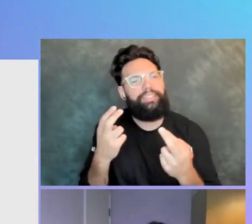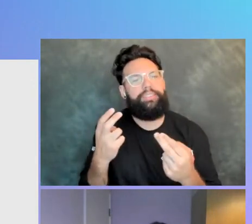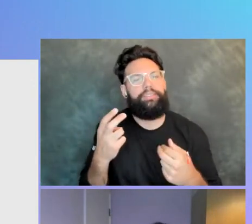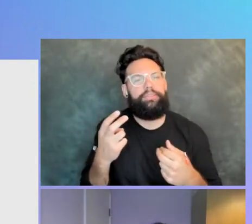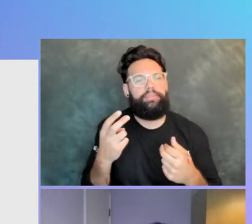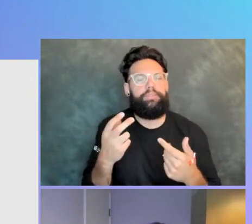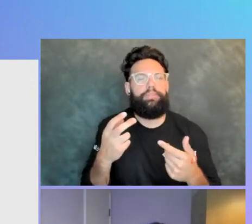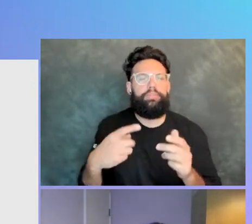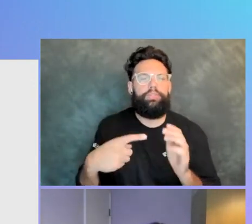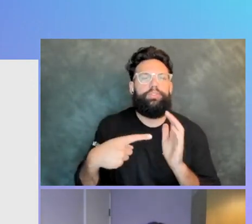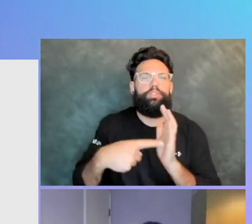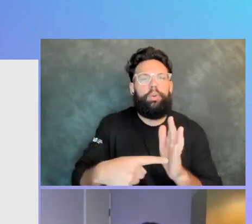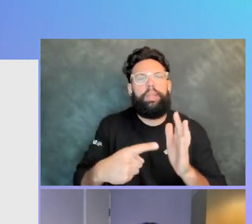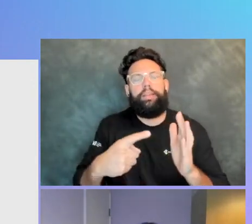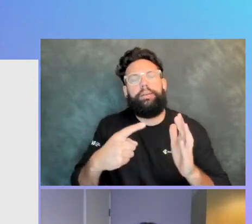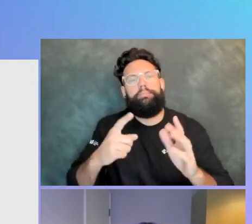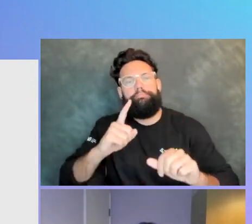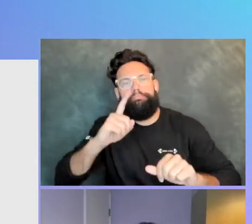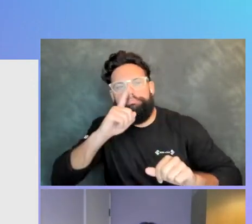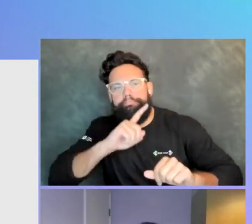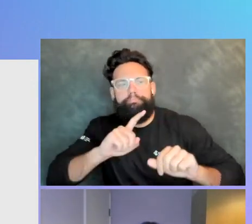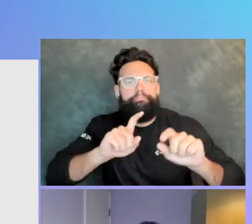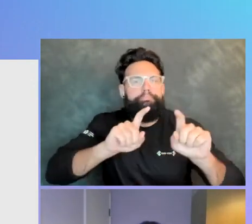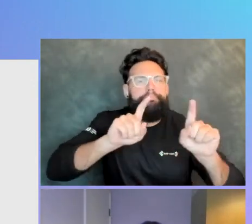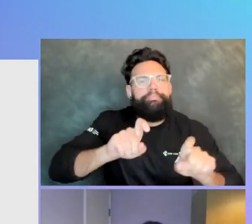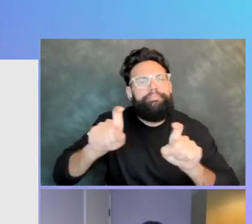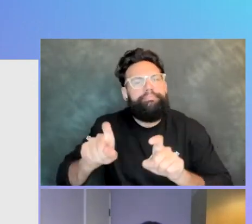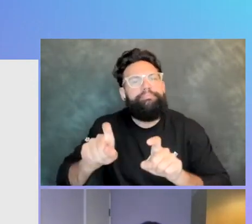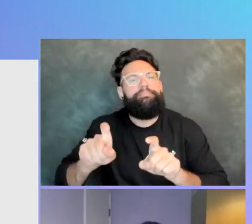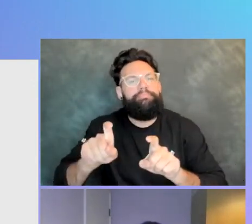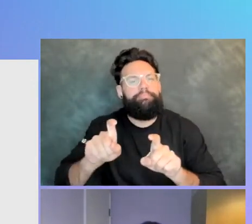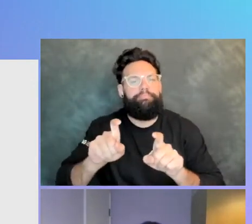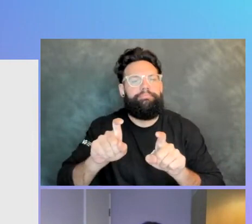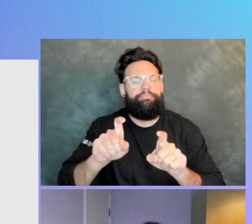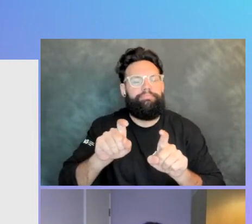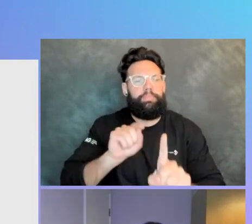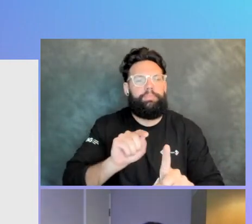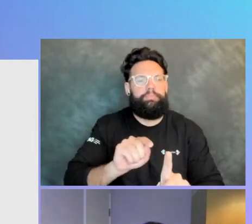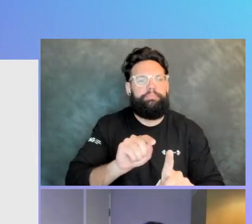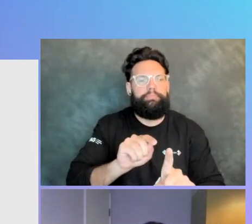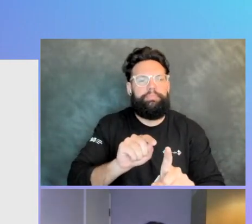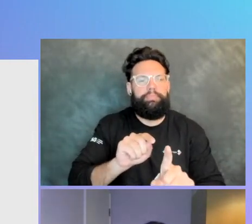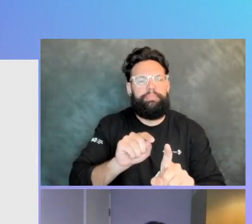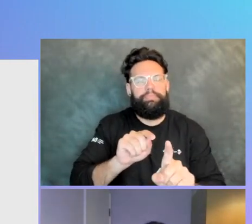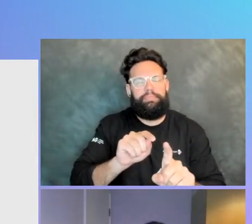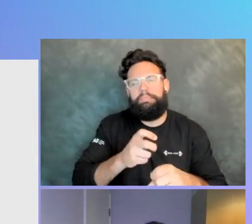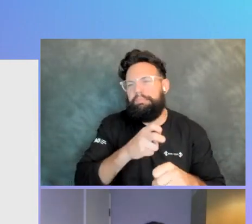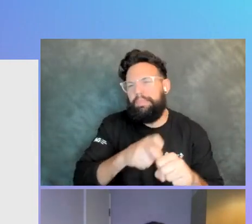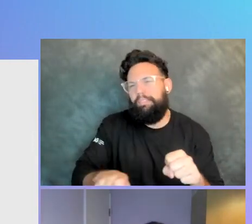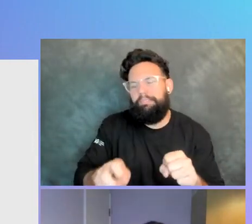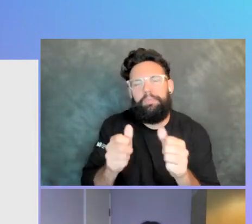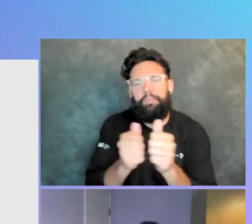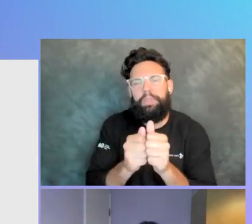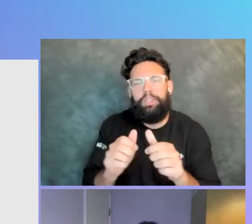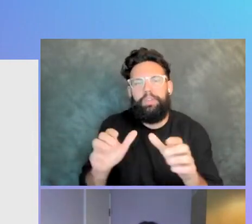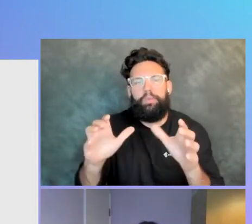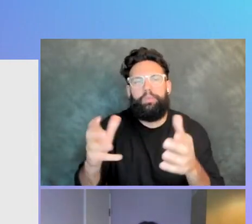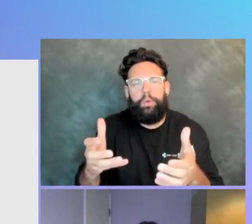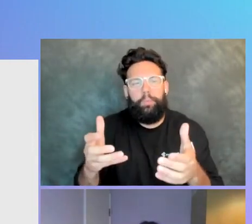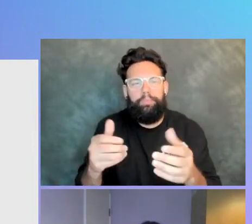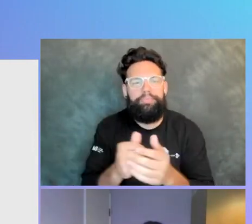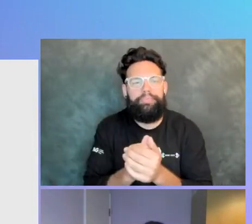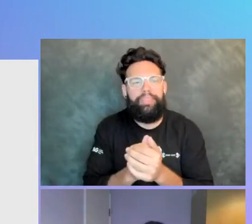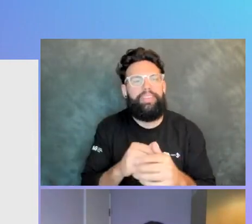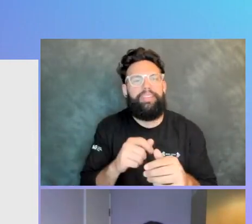group can be challenging unless that prototype has already been built in HTML. This is because assistive